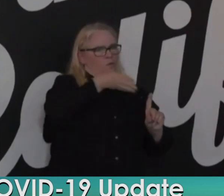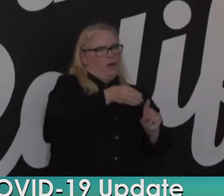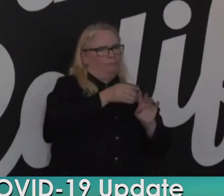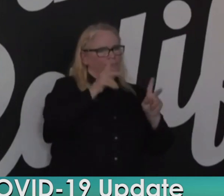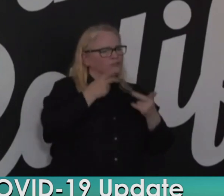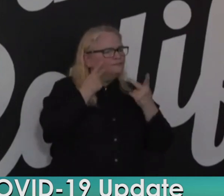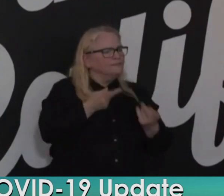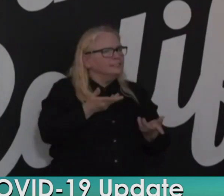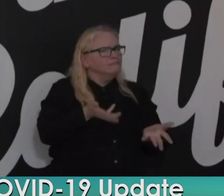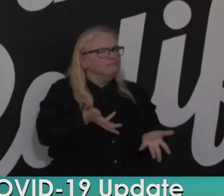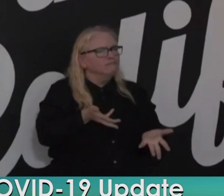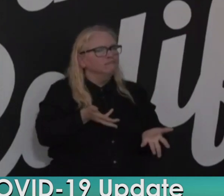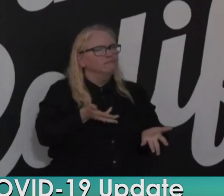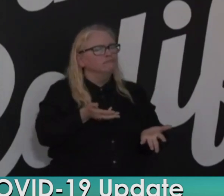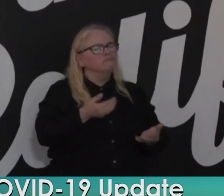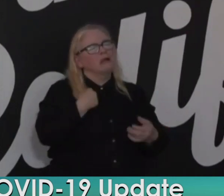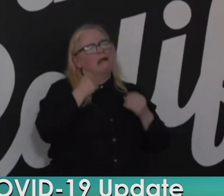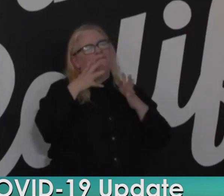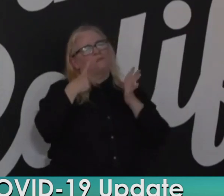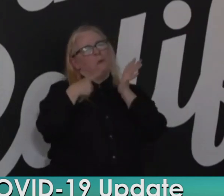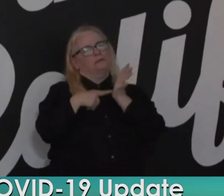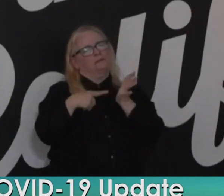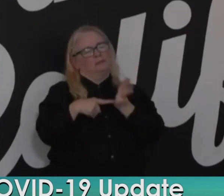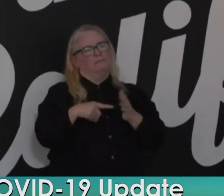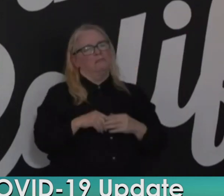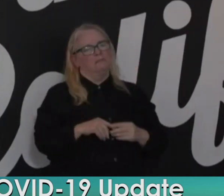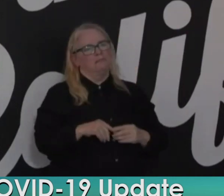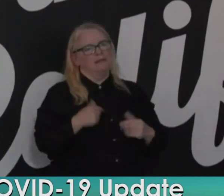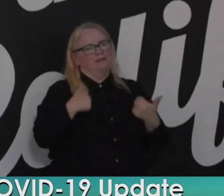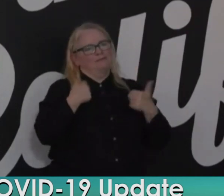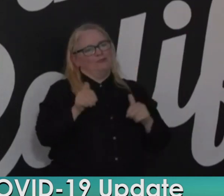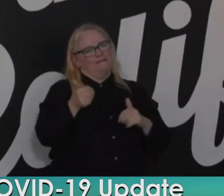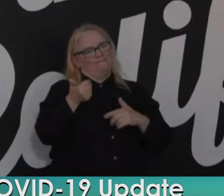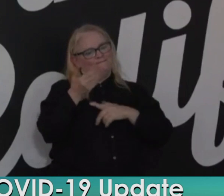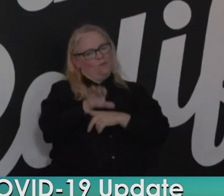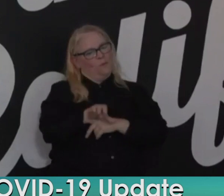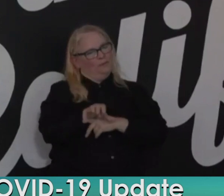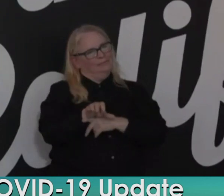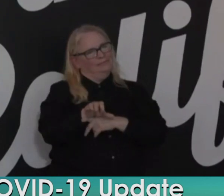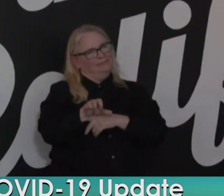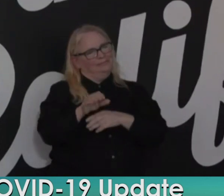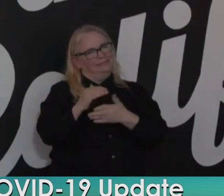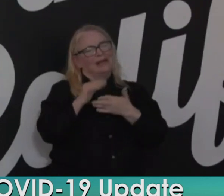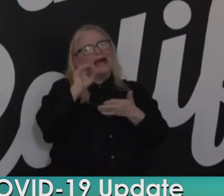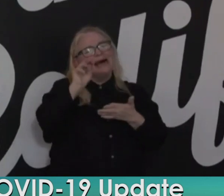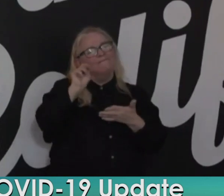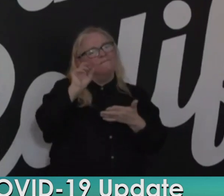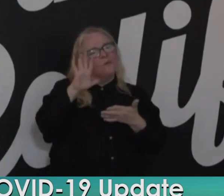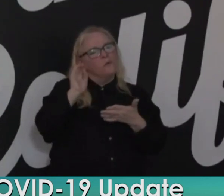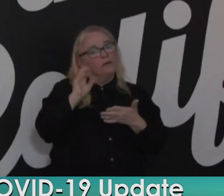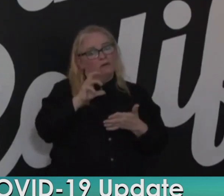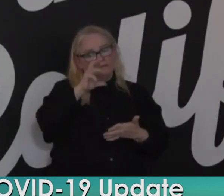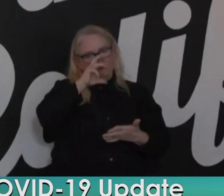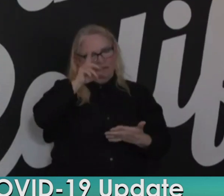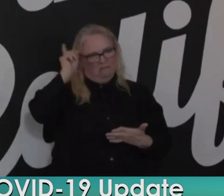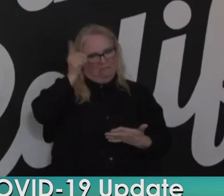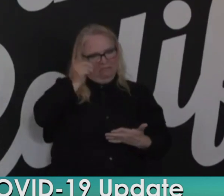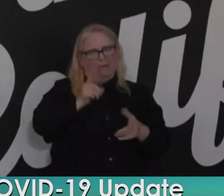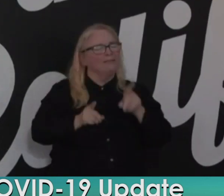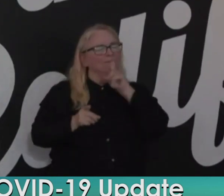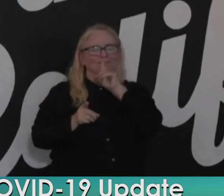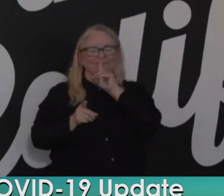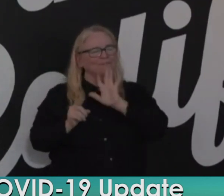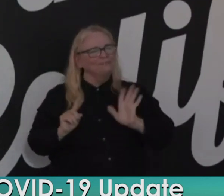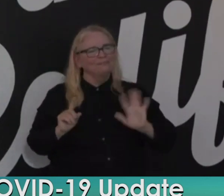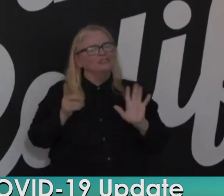it gives you a sense on the enforcement of many of the tools in the toolkit. No one wants to be overbearing. People just want to be responsible. And when you